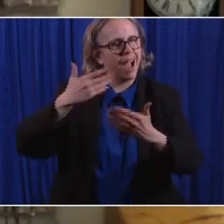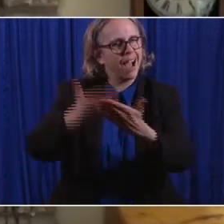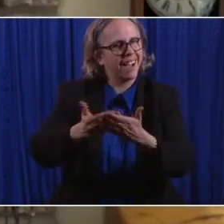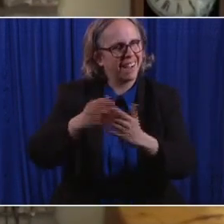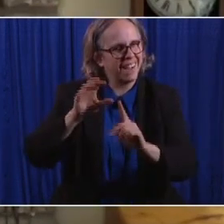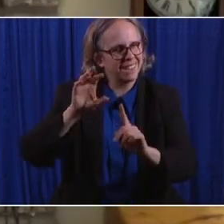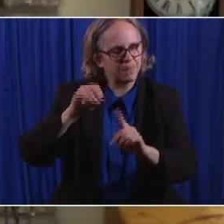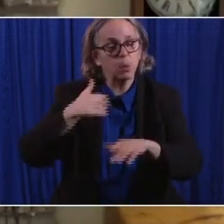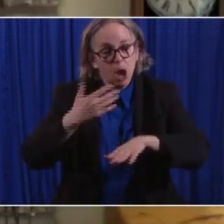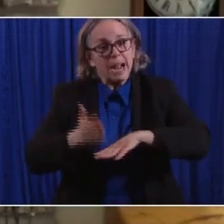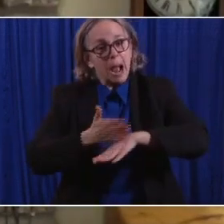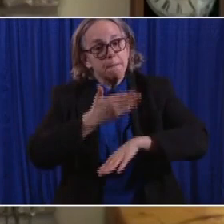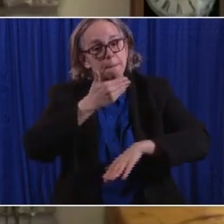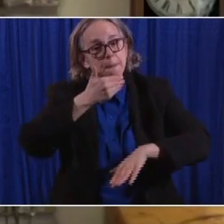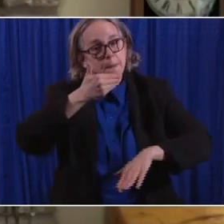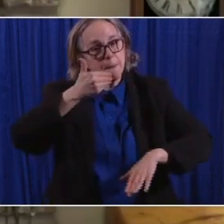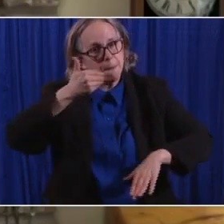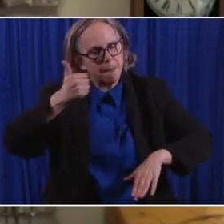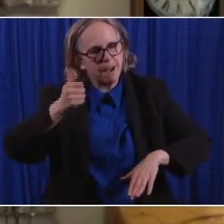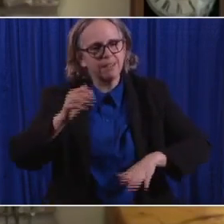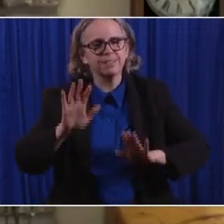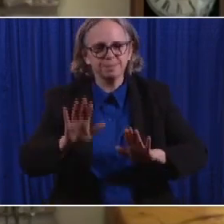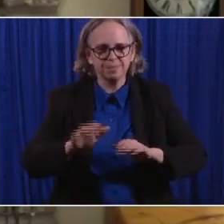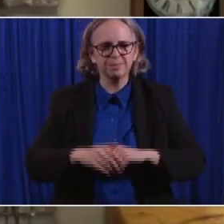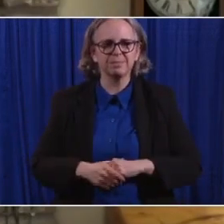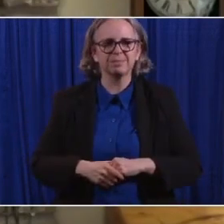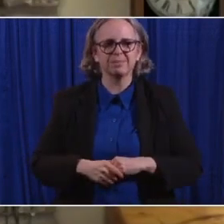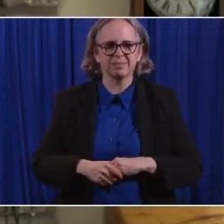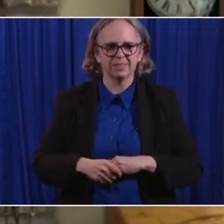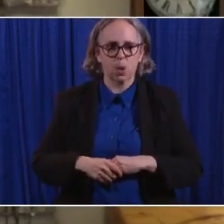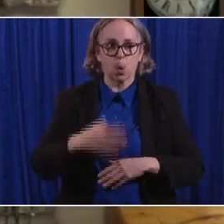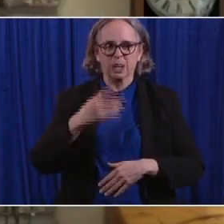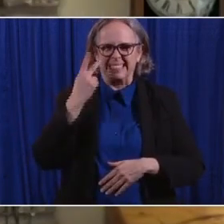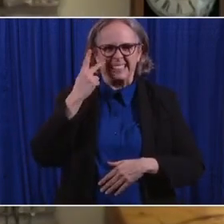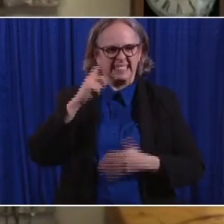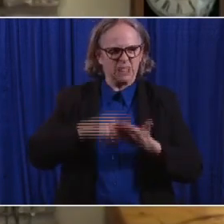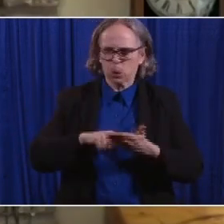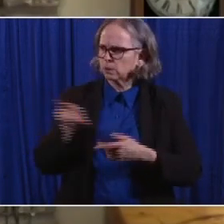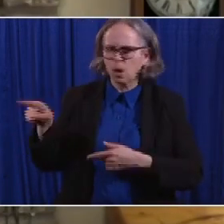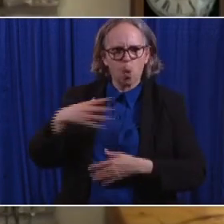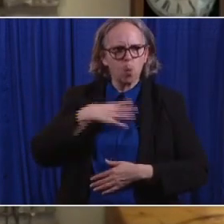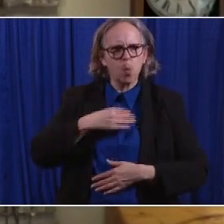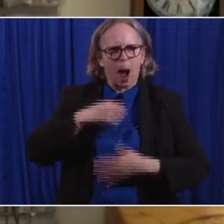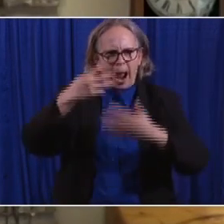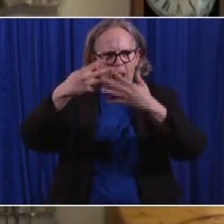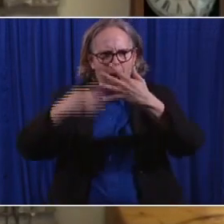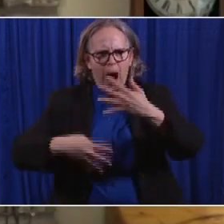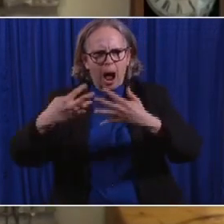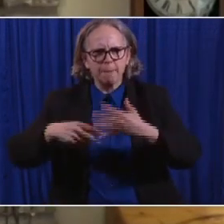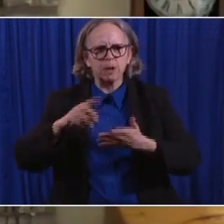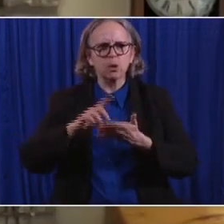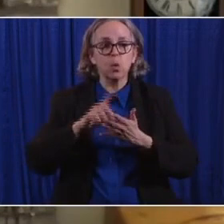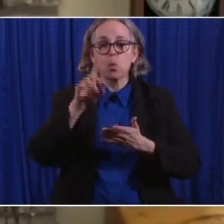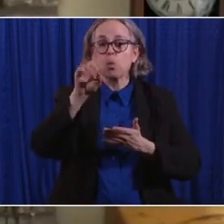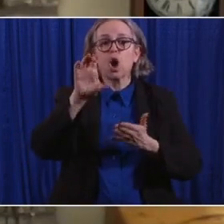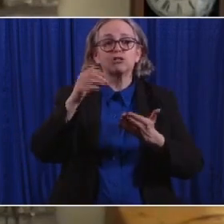The white counties are counties that are now below 100. The counties that are in